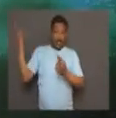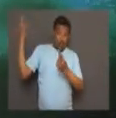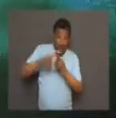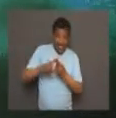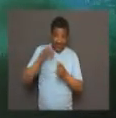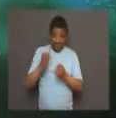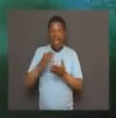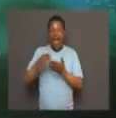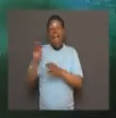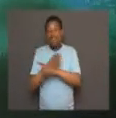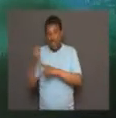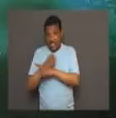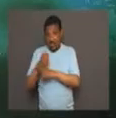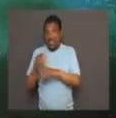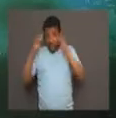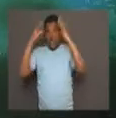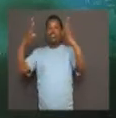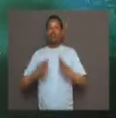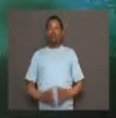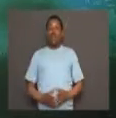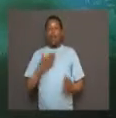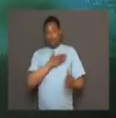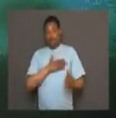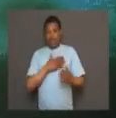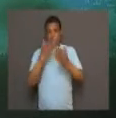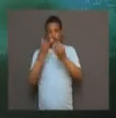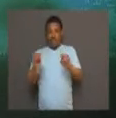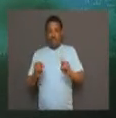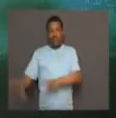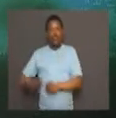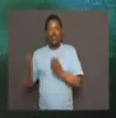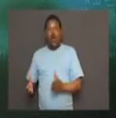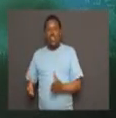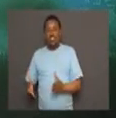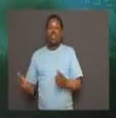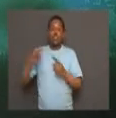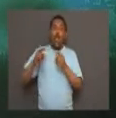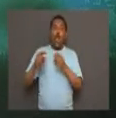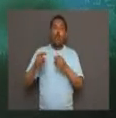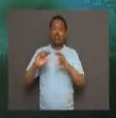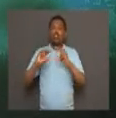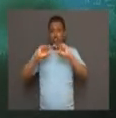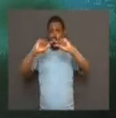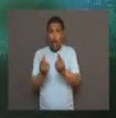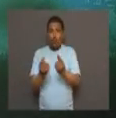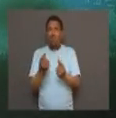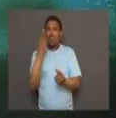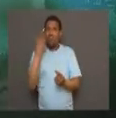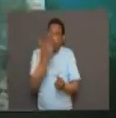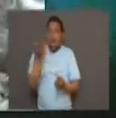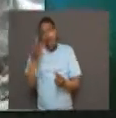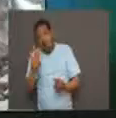last activity. Teacher, please divide the students into groups of 3 or